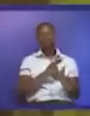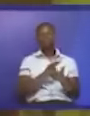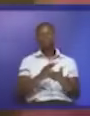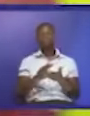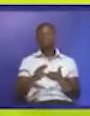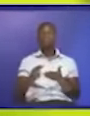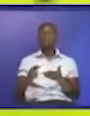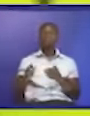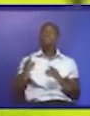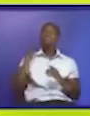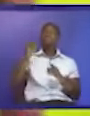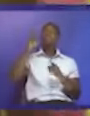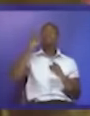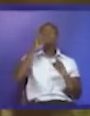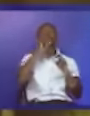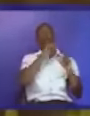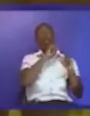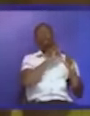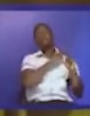holy is